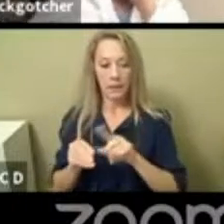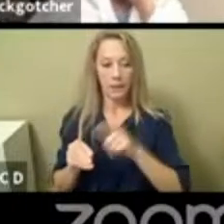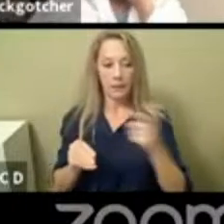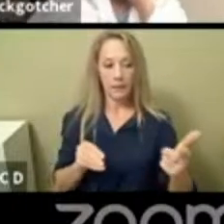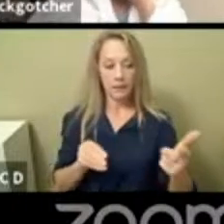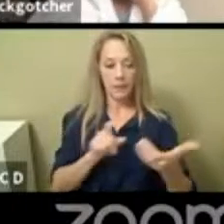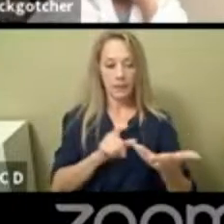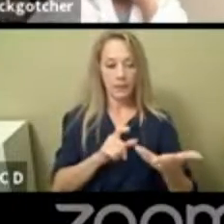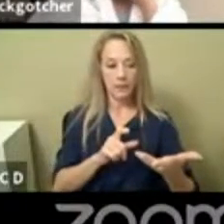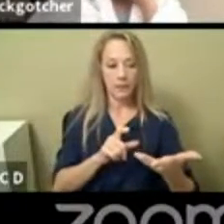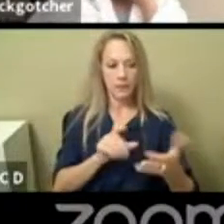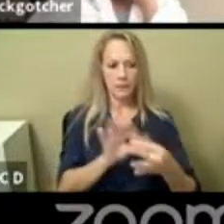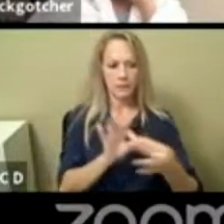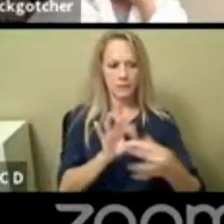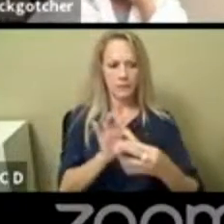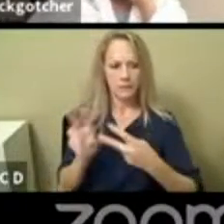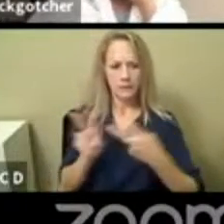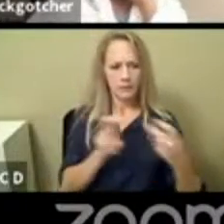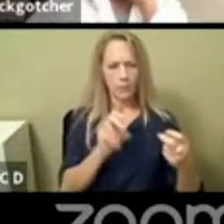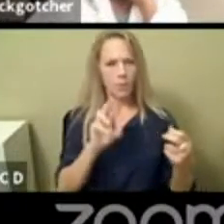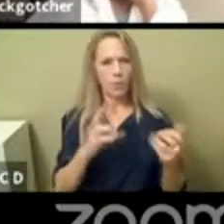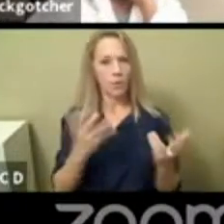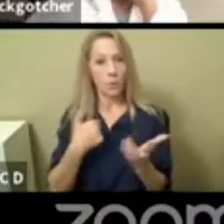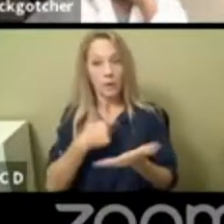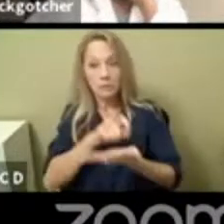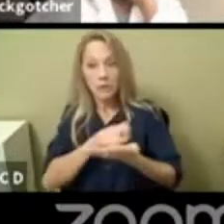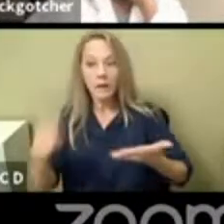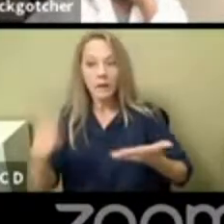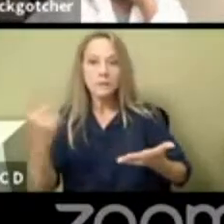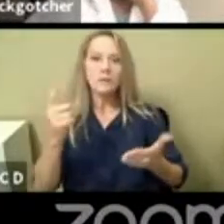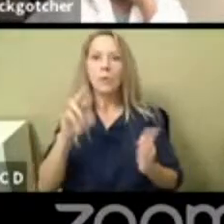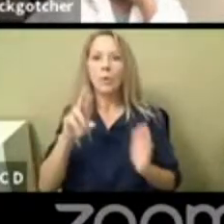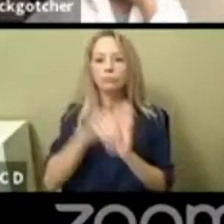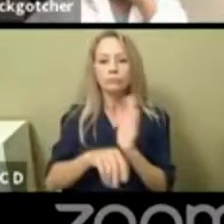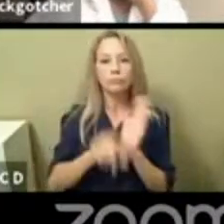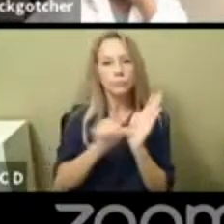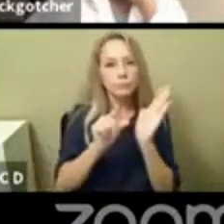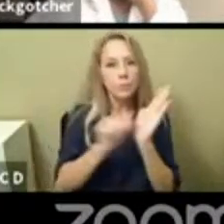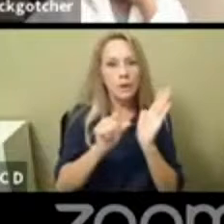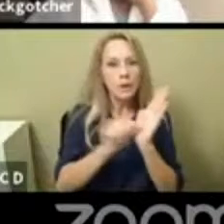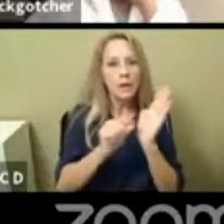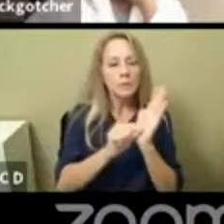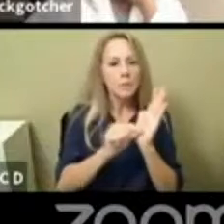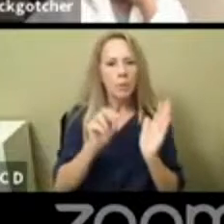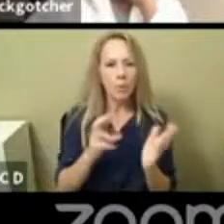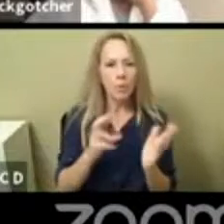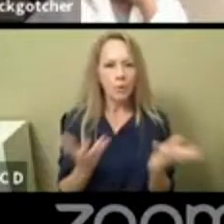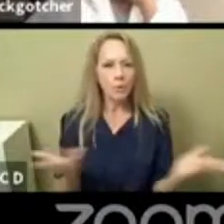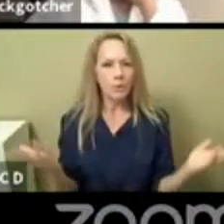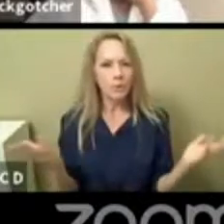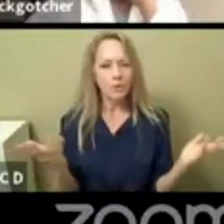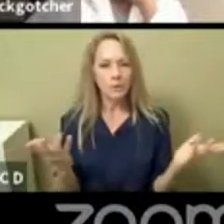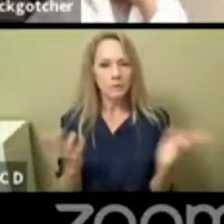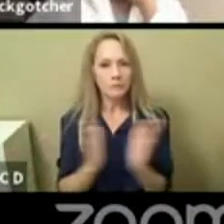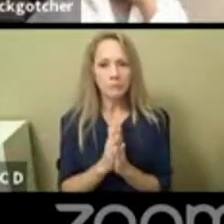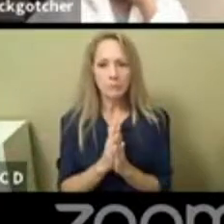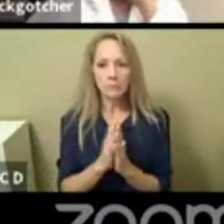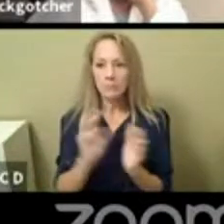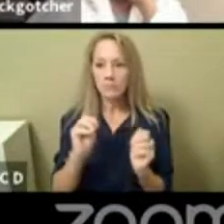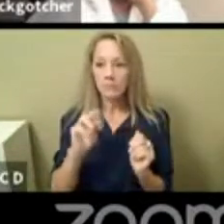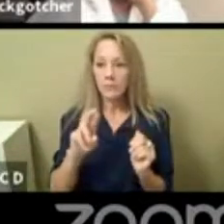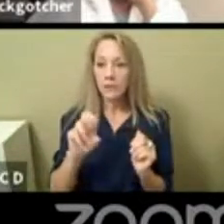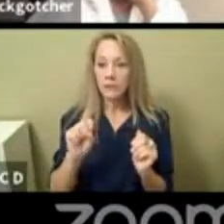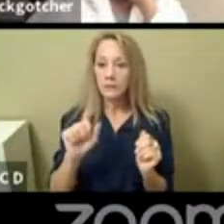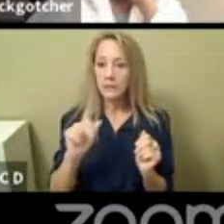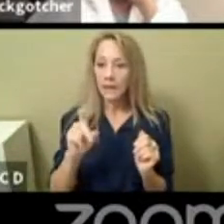we put in the newspaper? I don't, is there, or is that just Mr. Standers? I mean, can we do